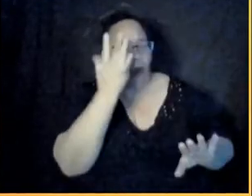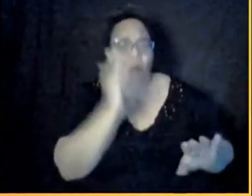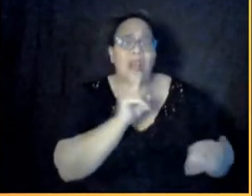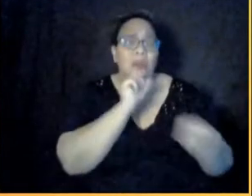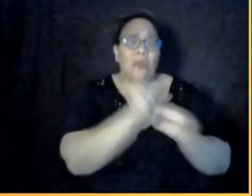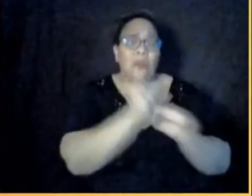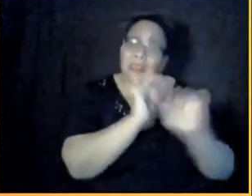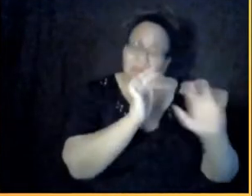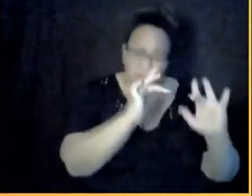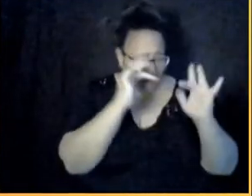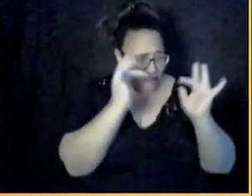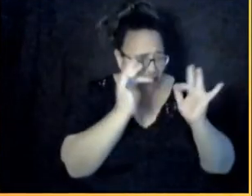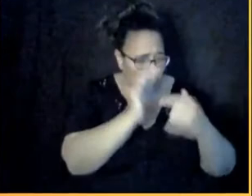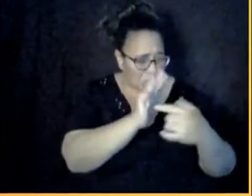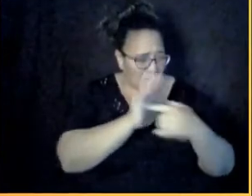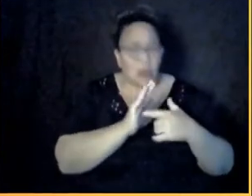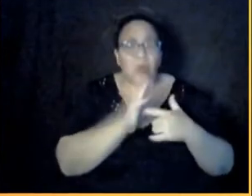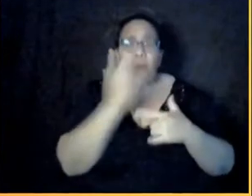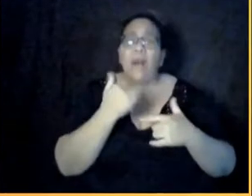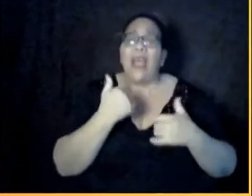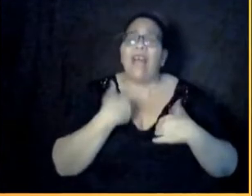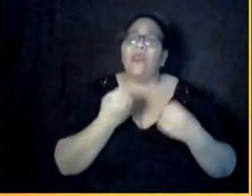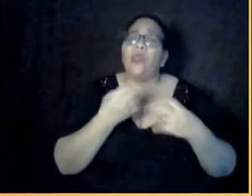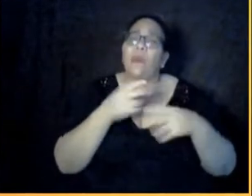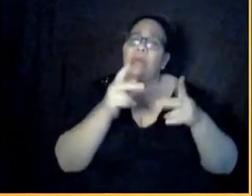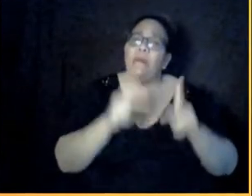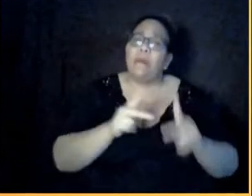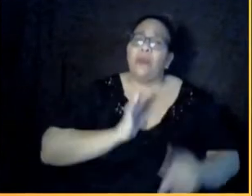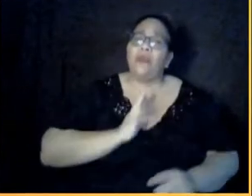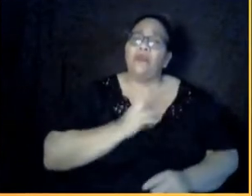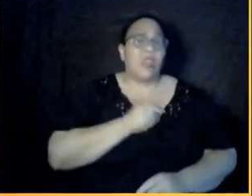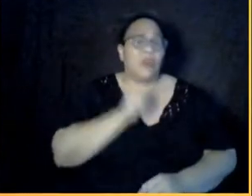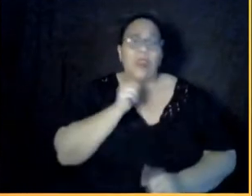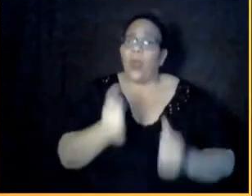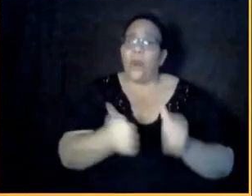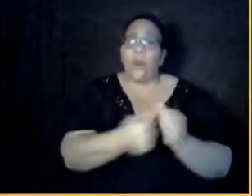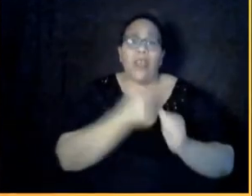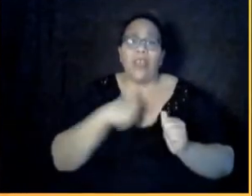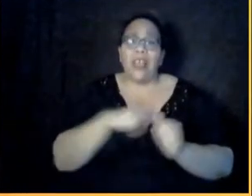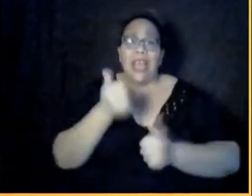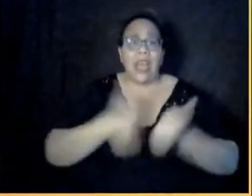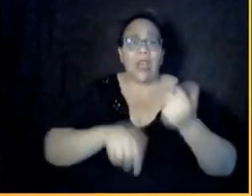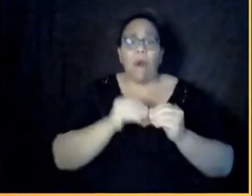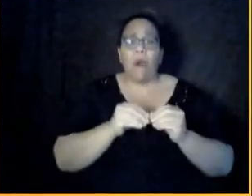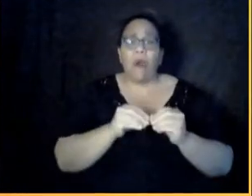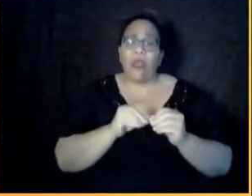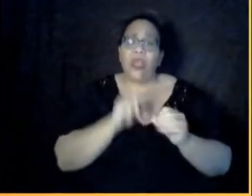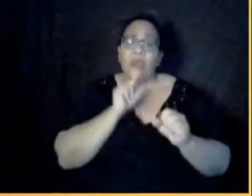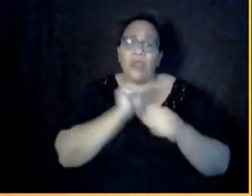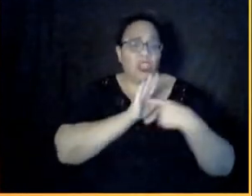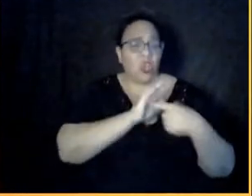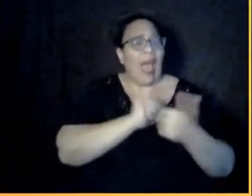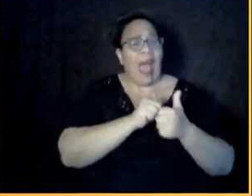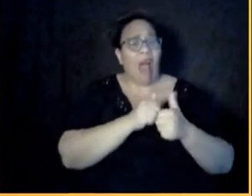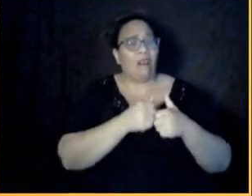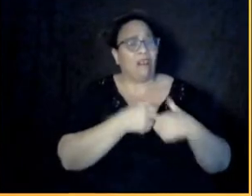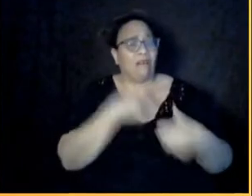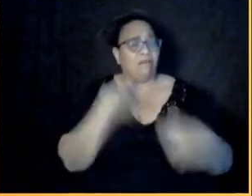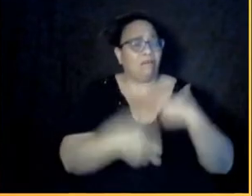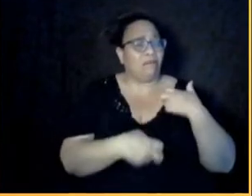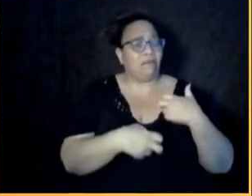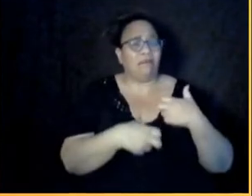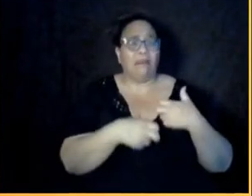of why we have so many trans people who aren't with us right now is just how callous the guards